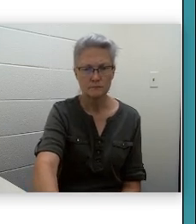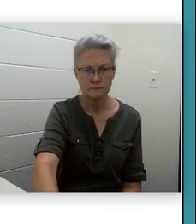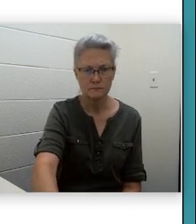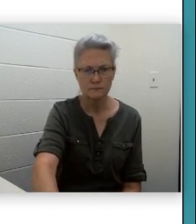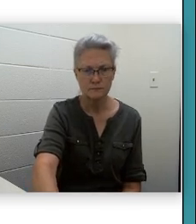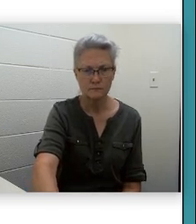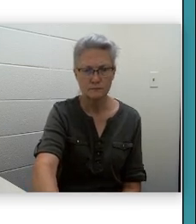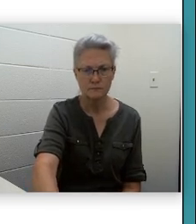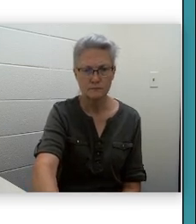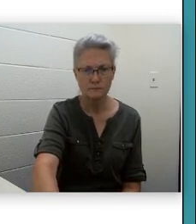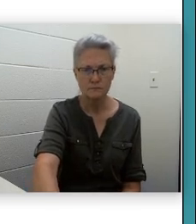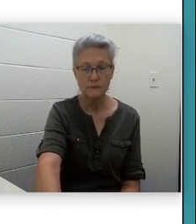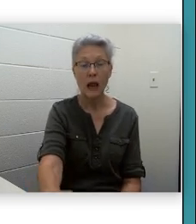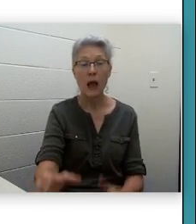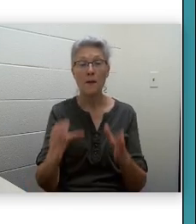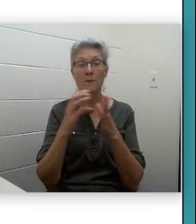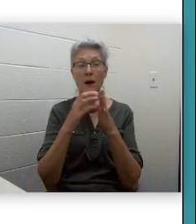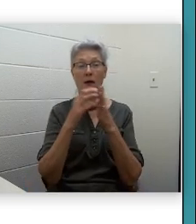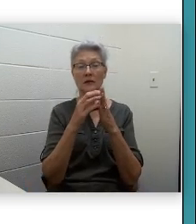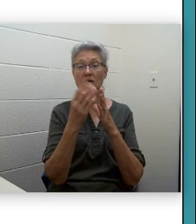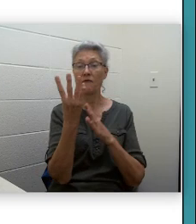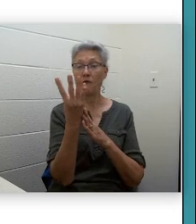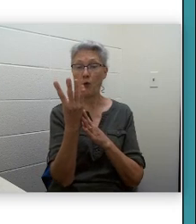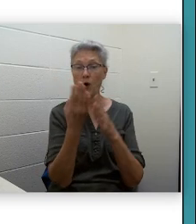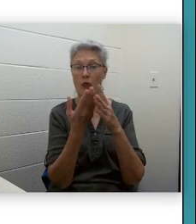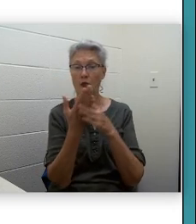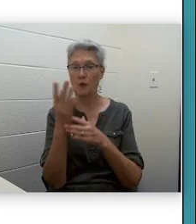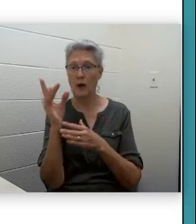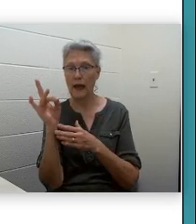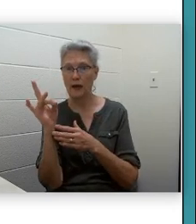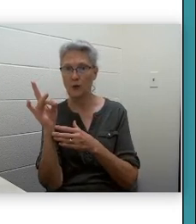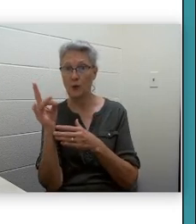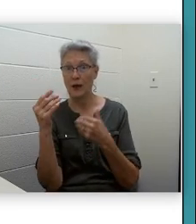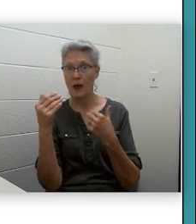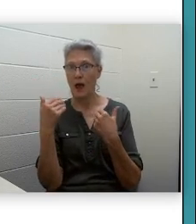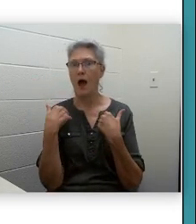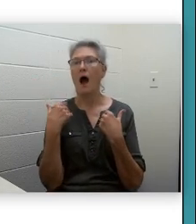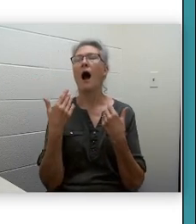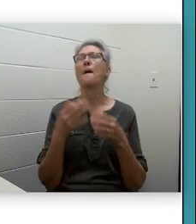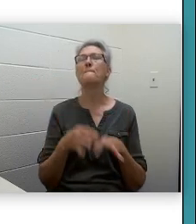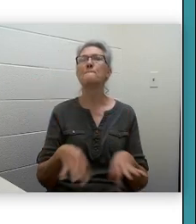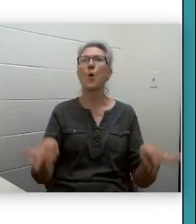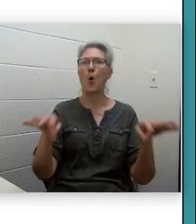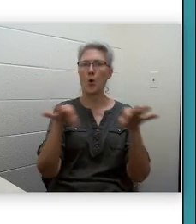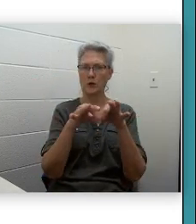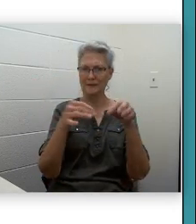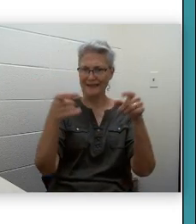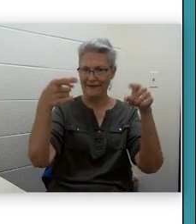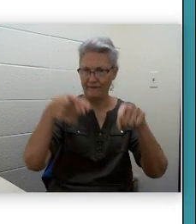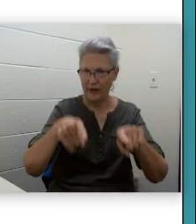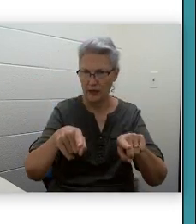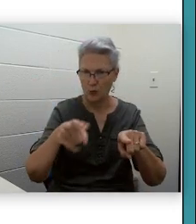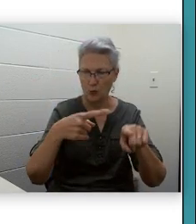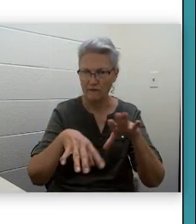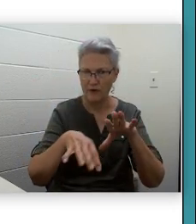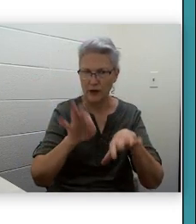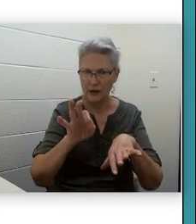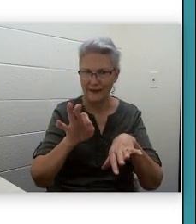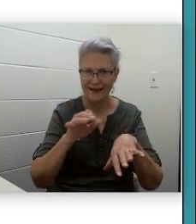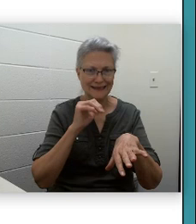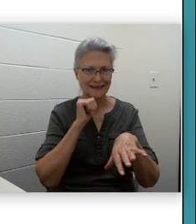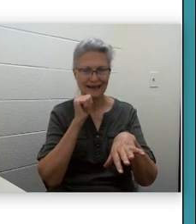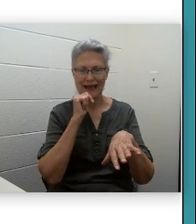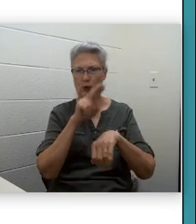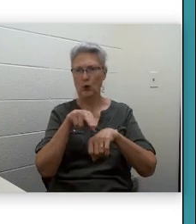In paragraphs 4 through 8, we got a major key event. Here we discover that this is not